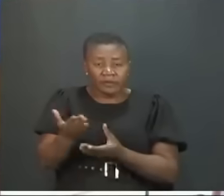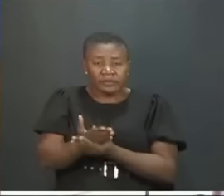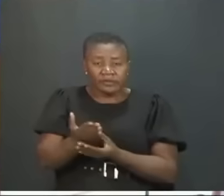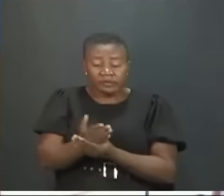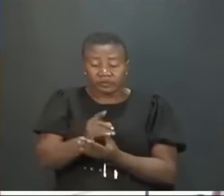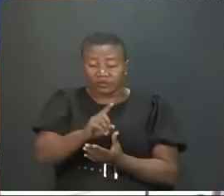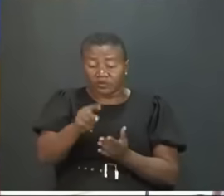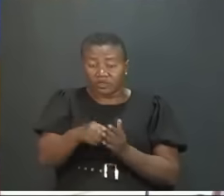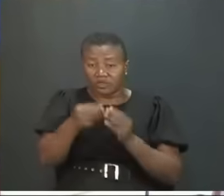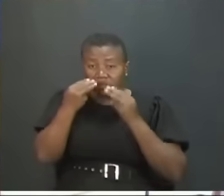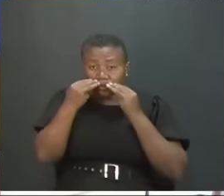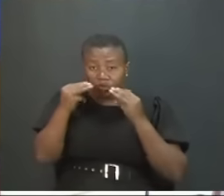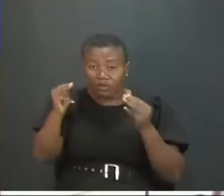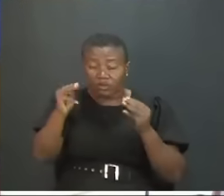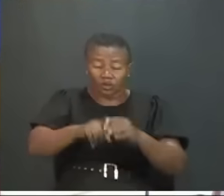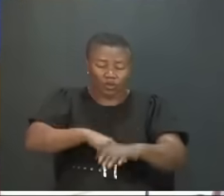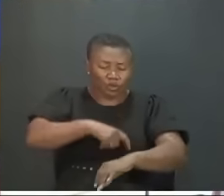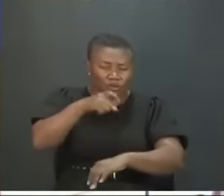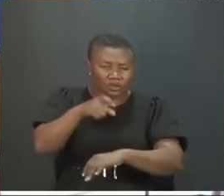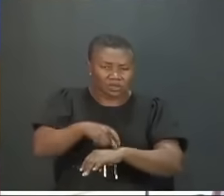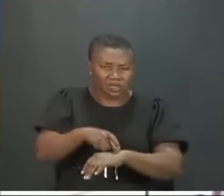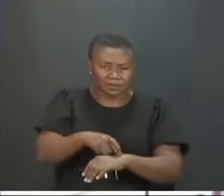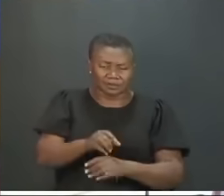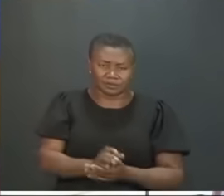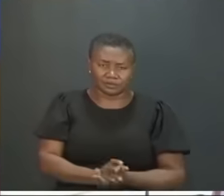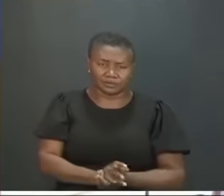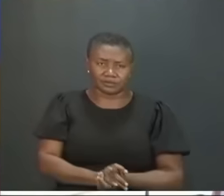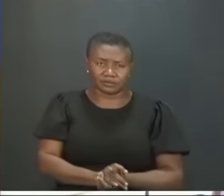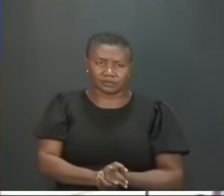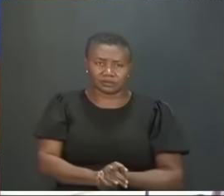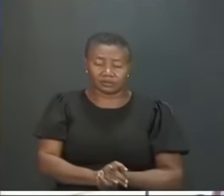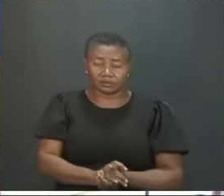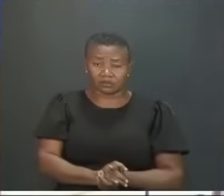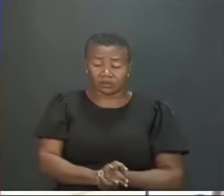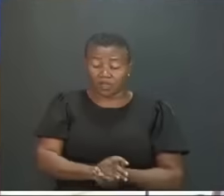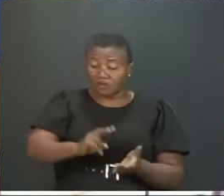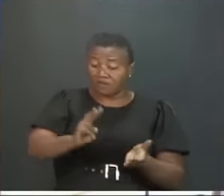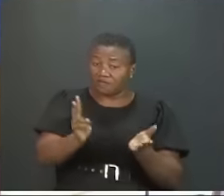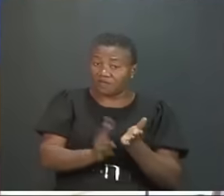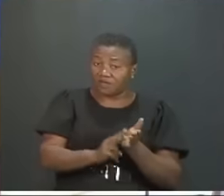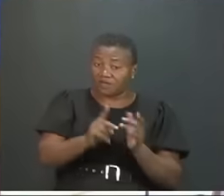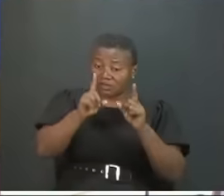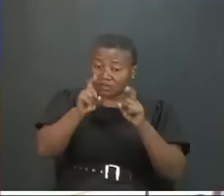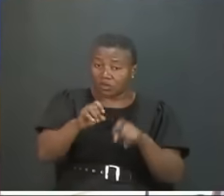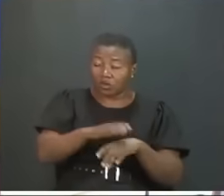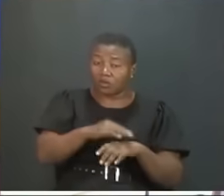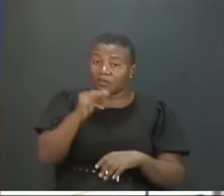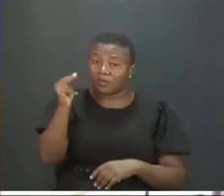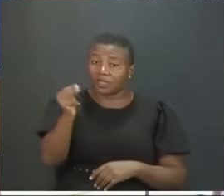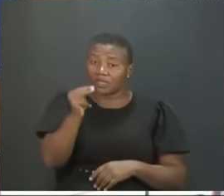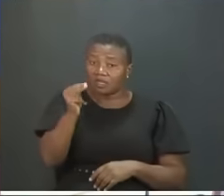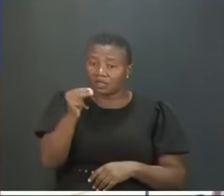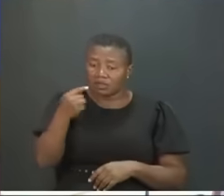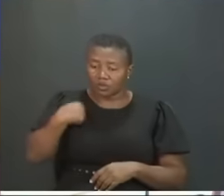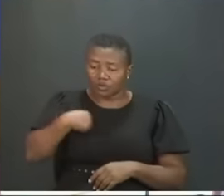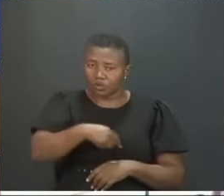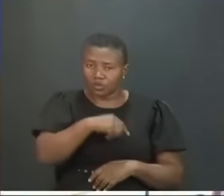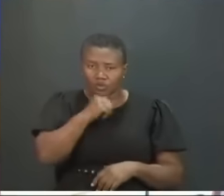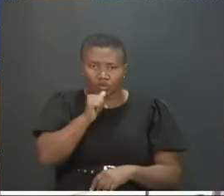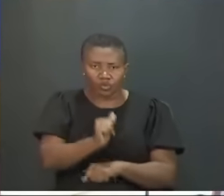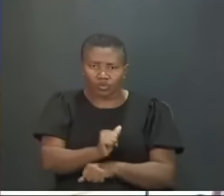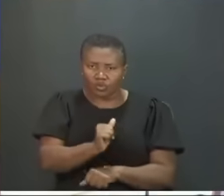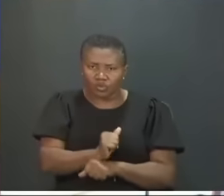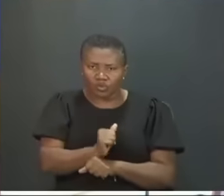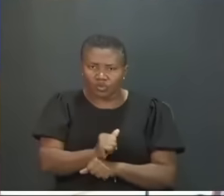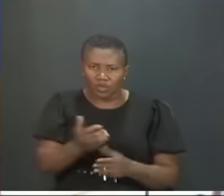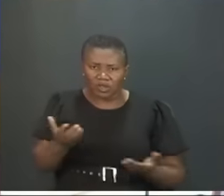ago. There is vetting on Monday. Vetting on Monday. We don't sit on Monday. What other time would we